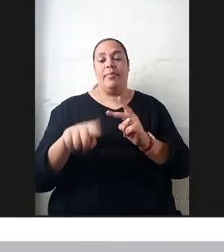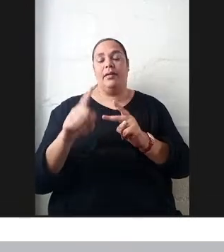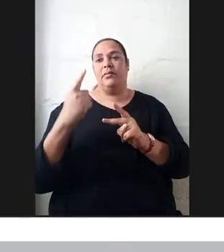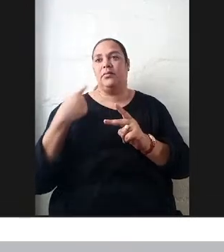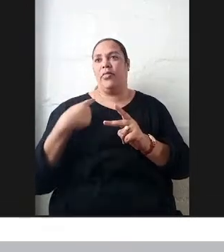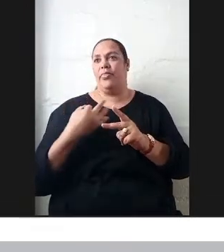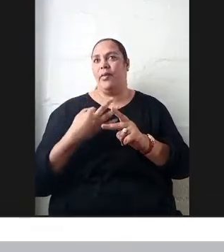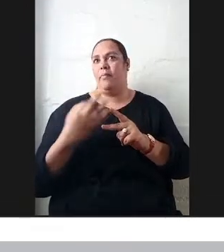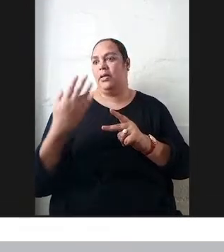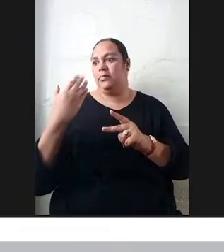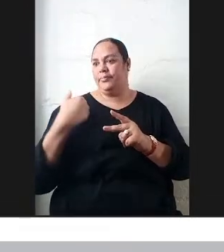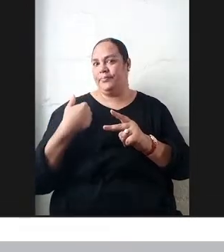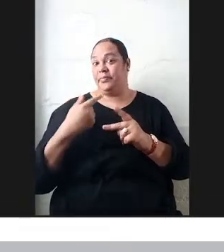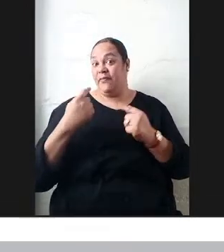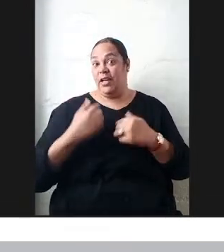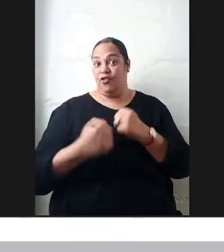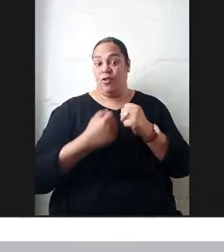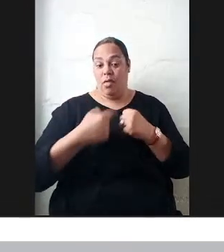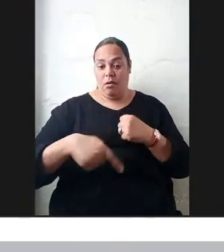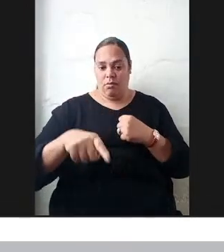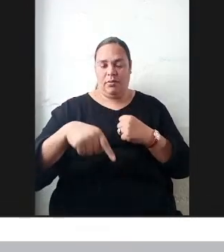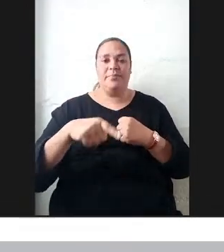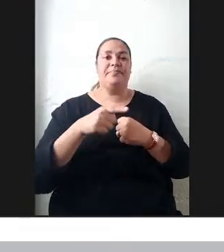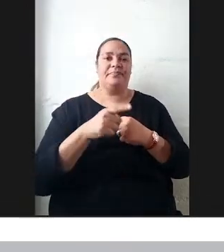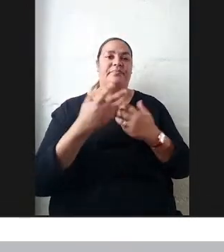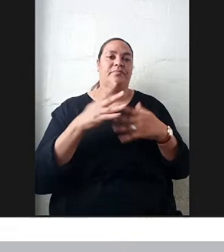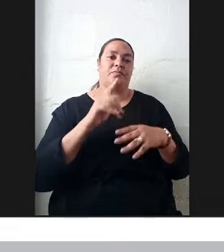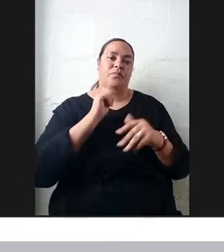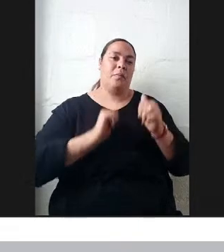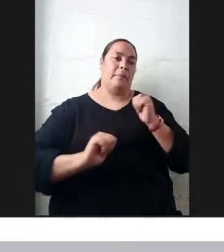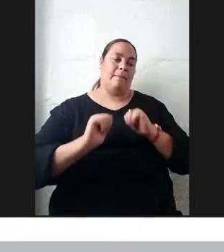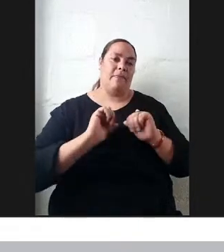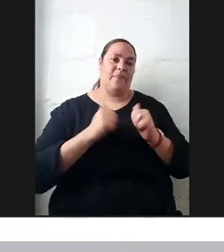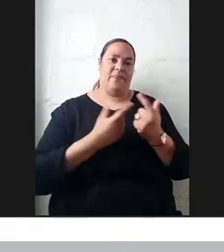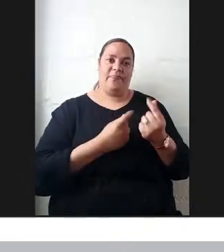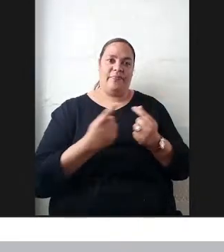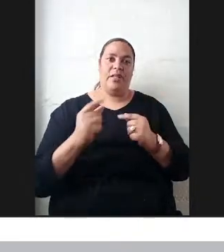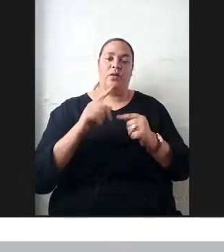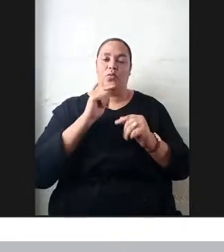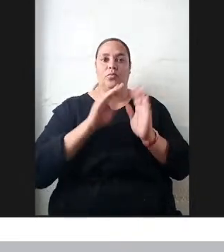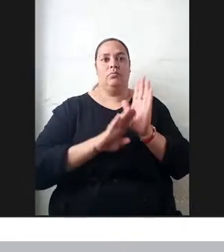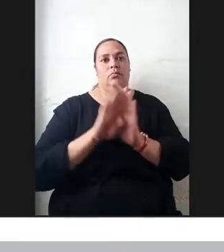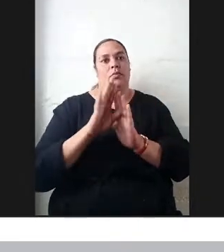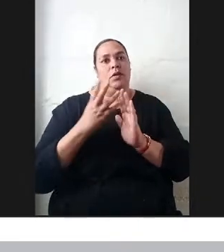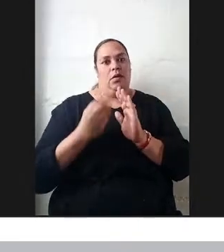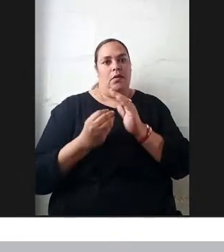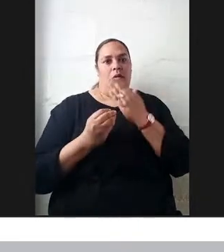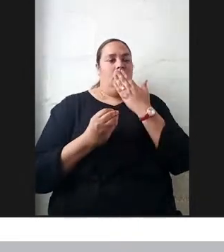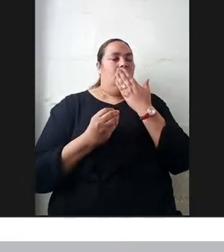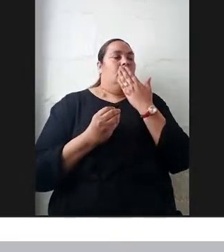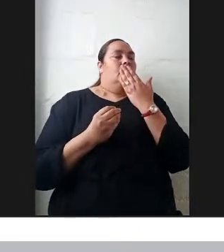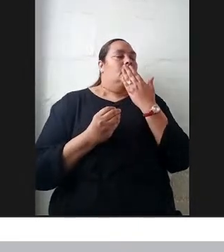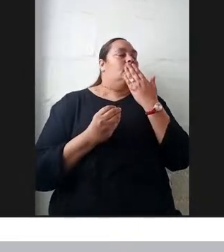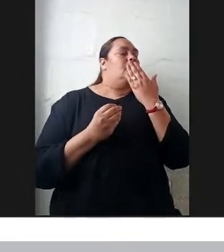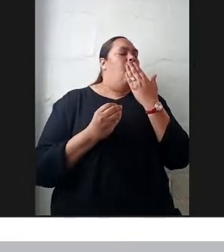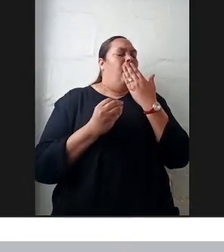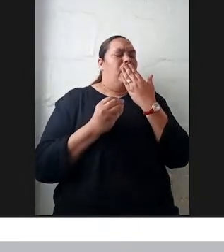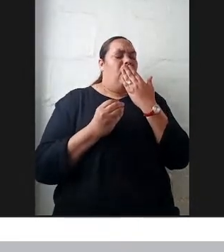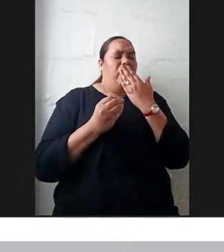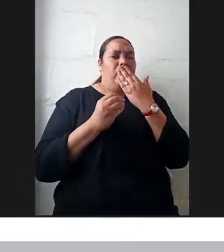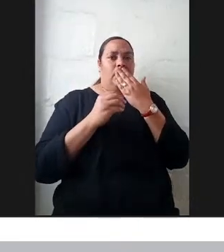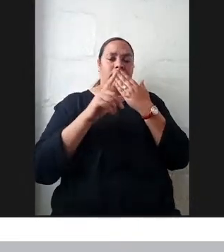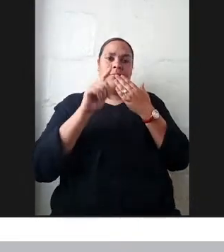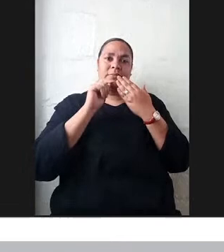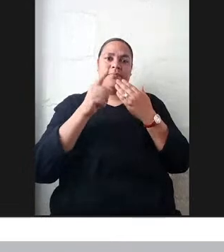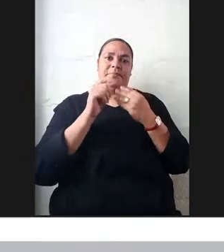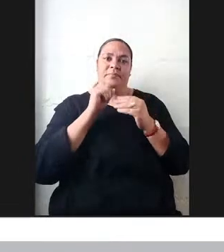in this financial year, they have really been performing well and have really exceeded them. So That's where the West Grove figures come in. I don't